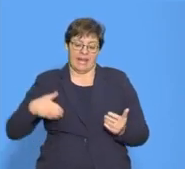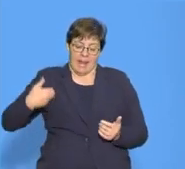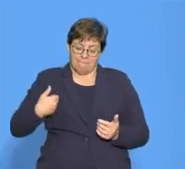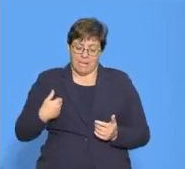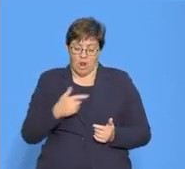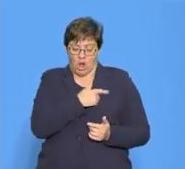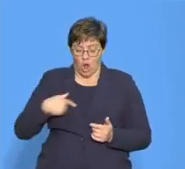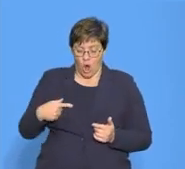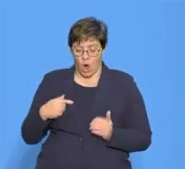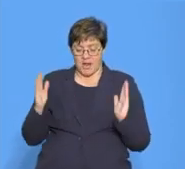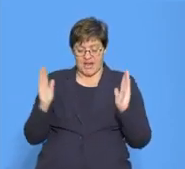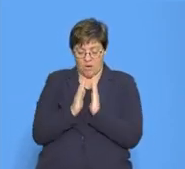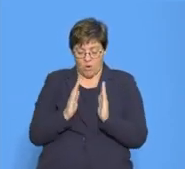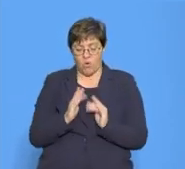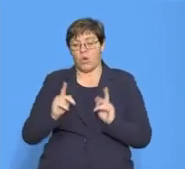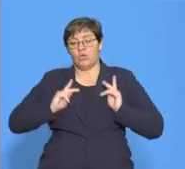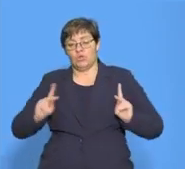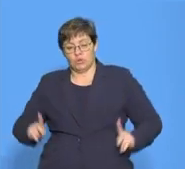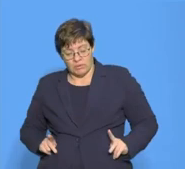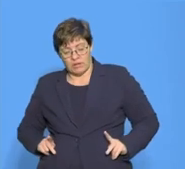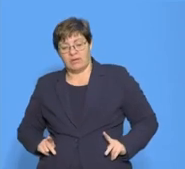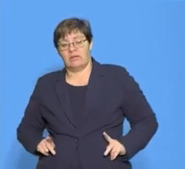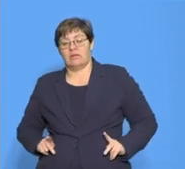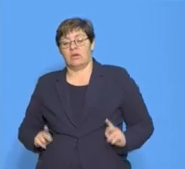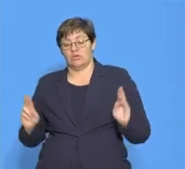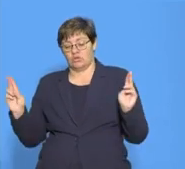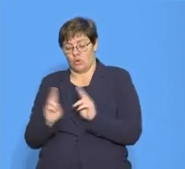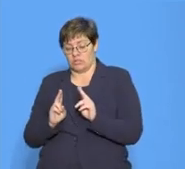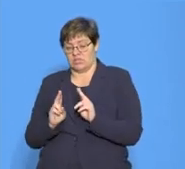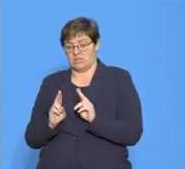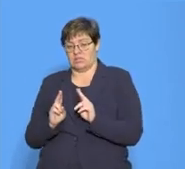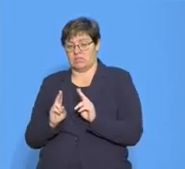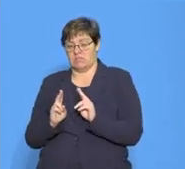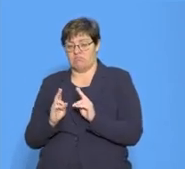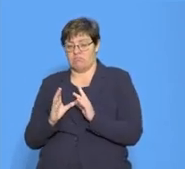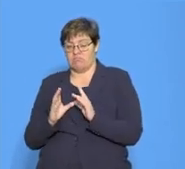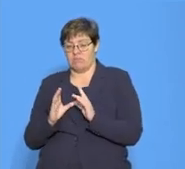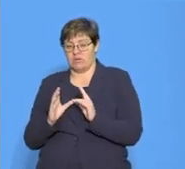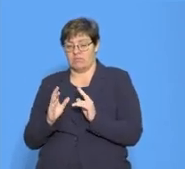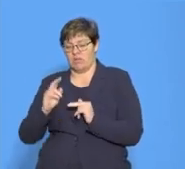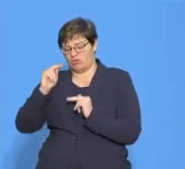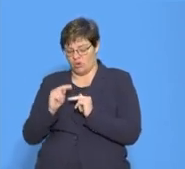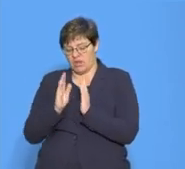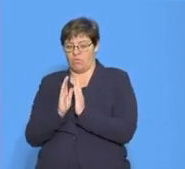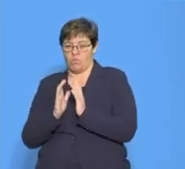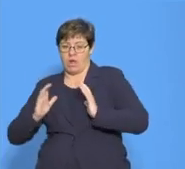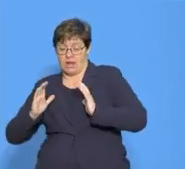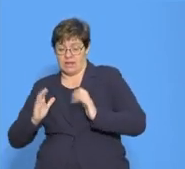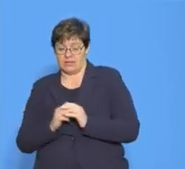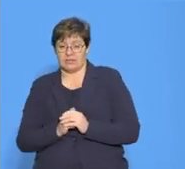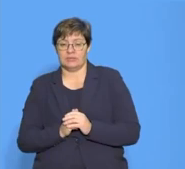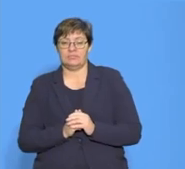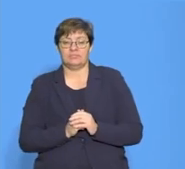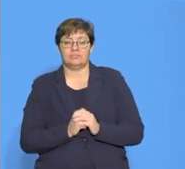when we do answer these kind of questions in the exams, it's very important that we use the correct